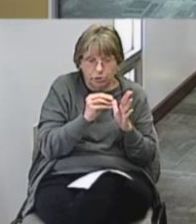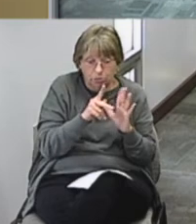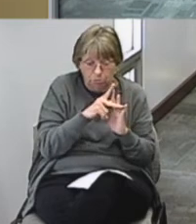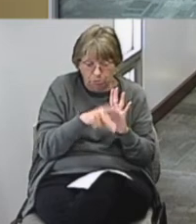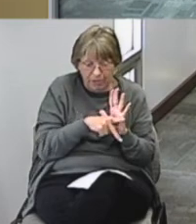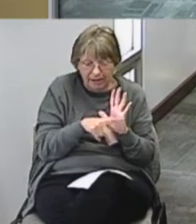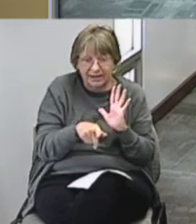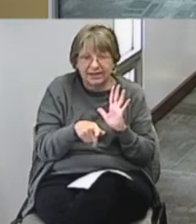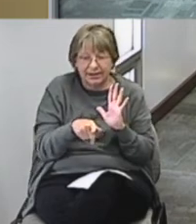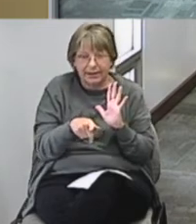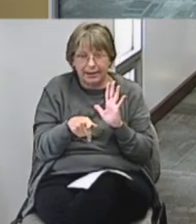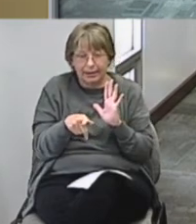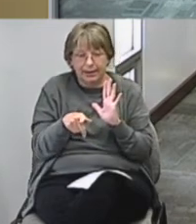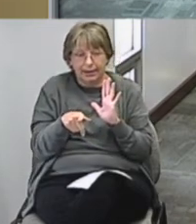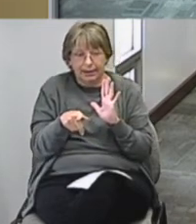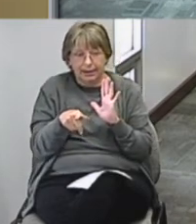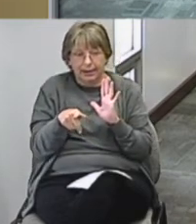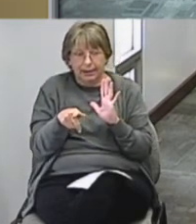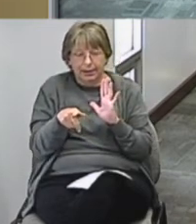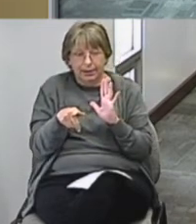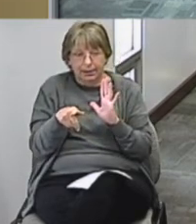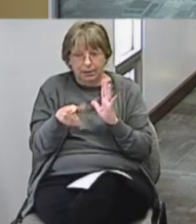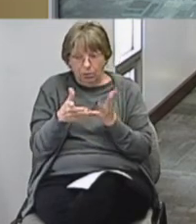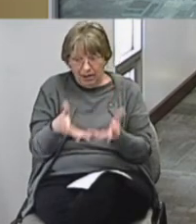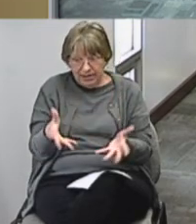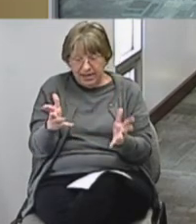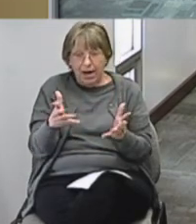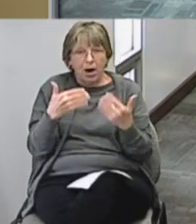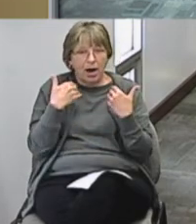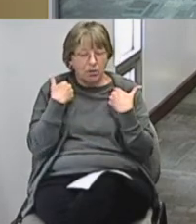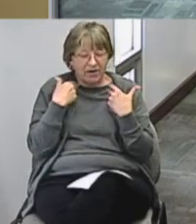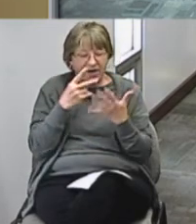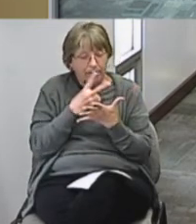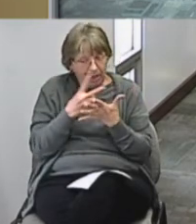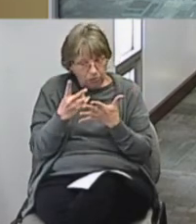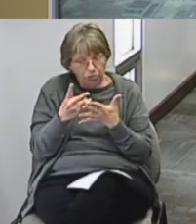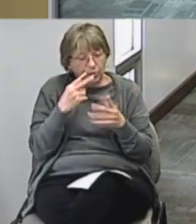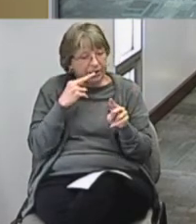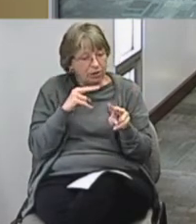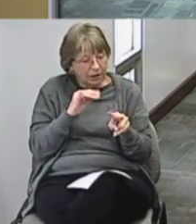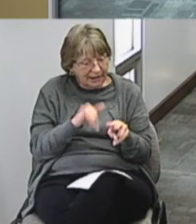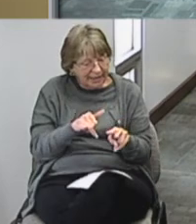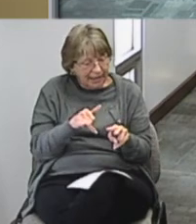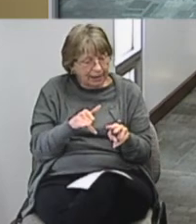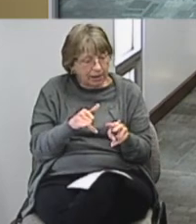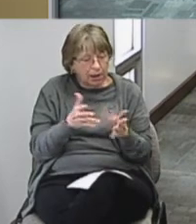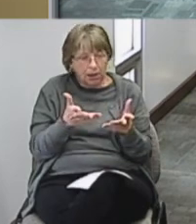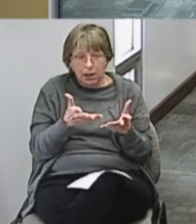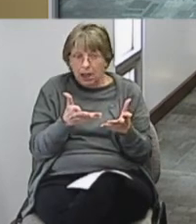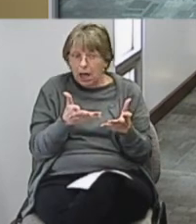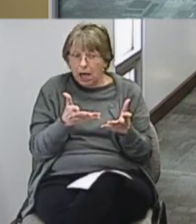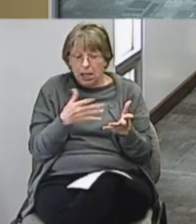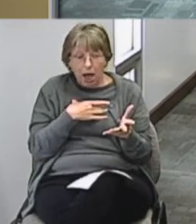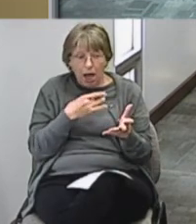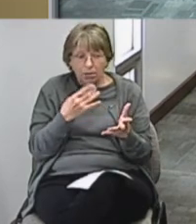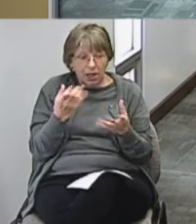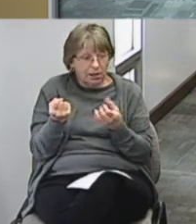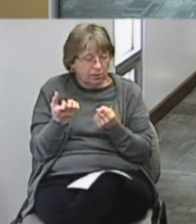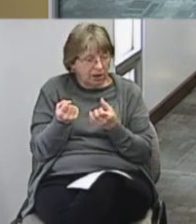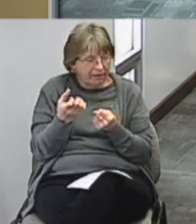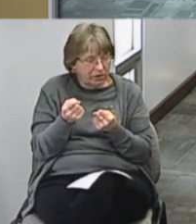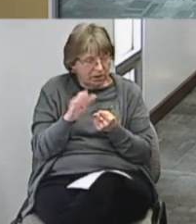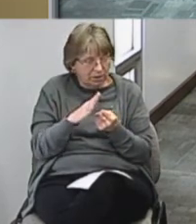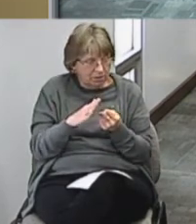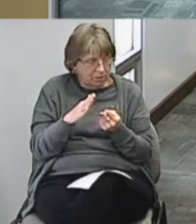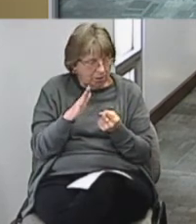version was out there now that we've had another couple weeks to look at it as well. And I would entertain some conversation to what we have